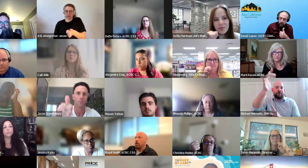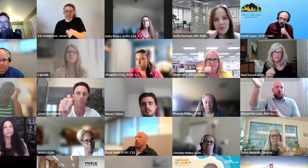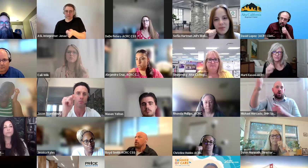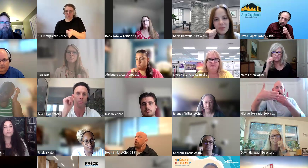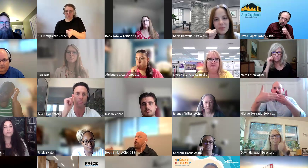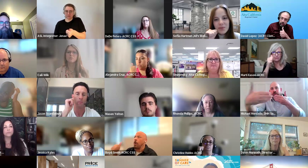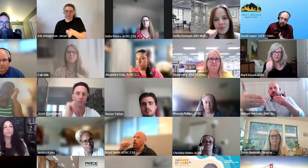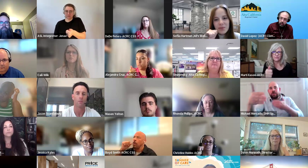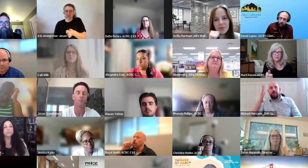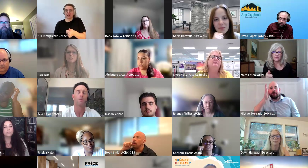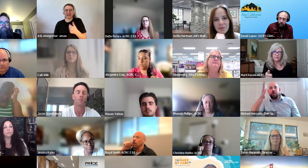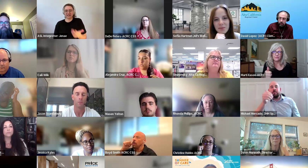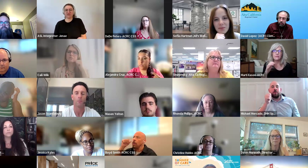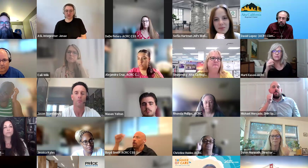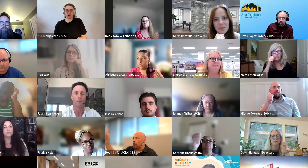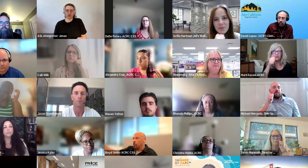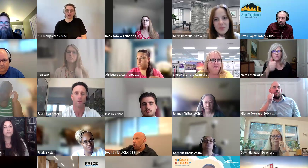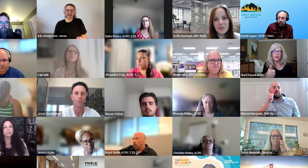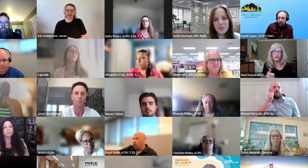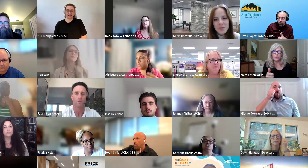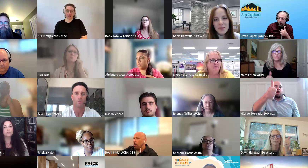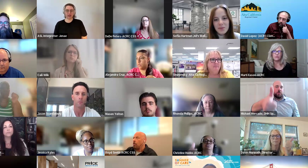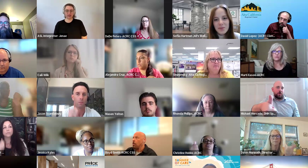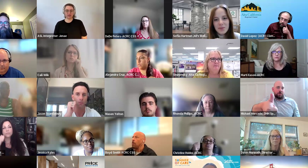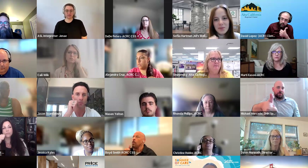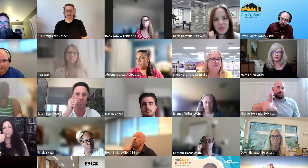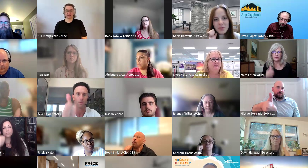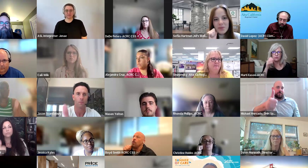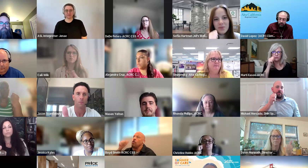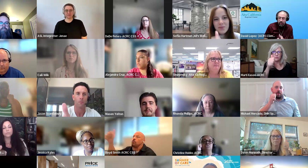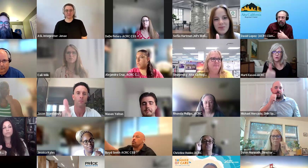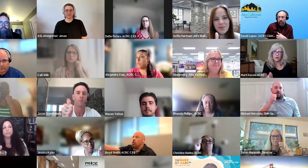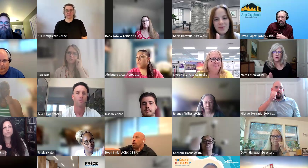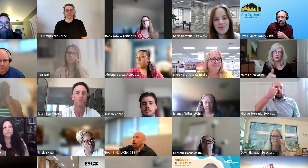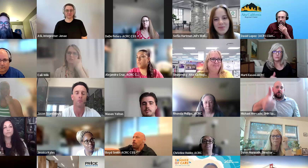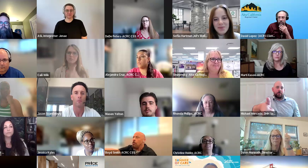forward. So like it's in the future on that timeline.